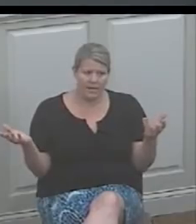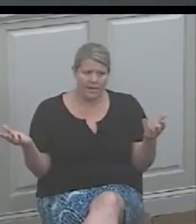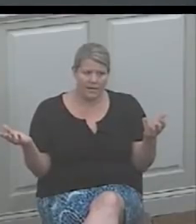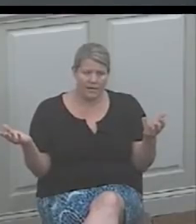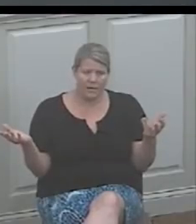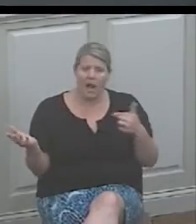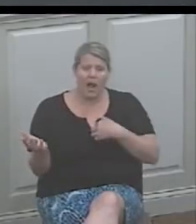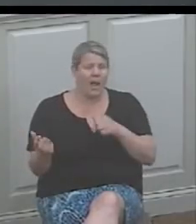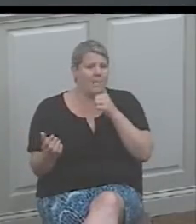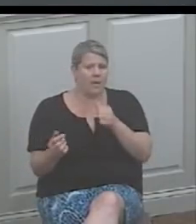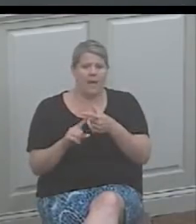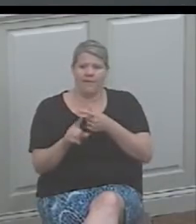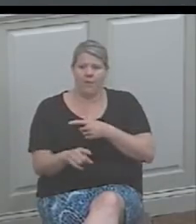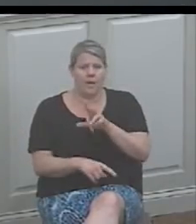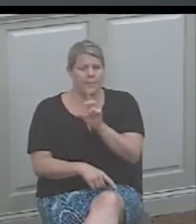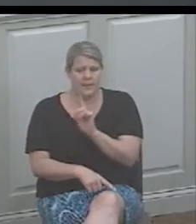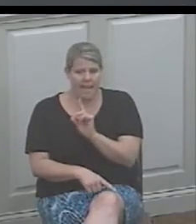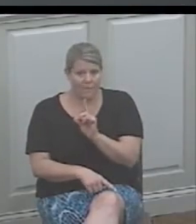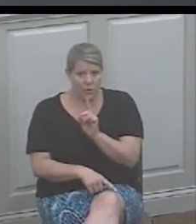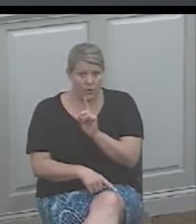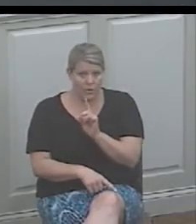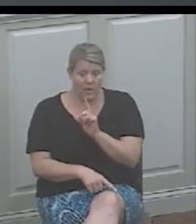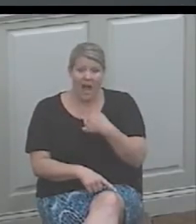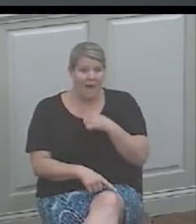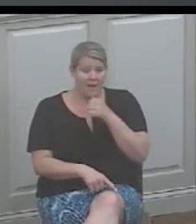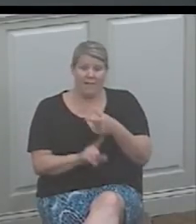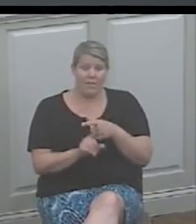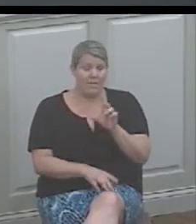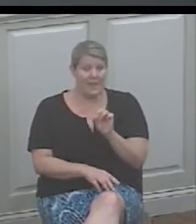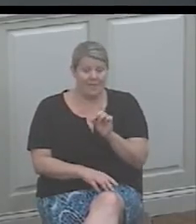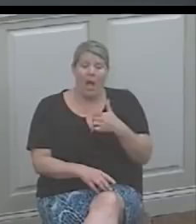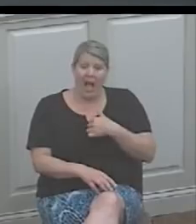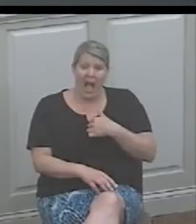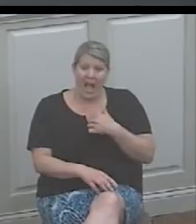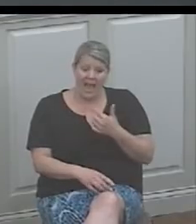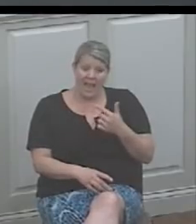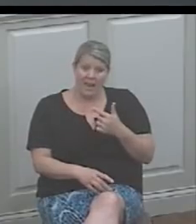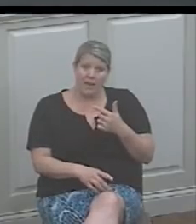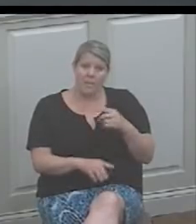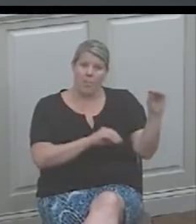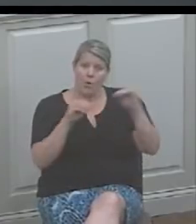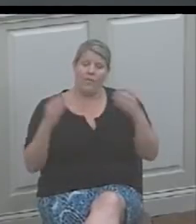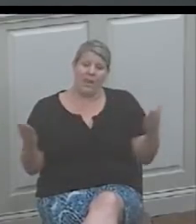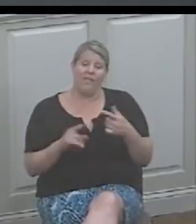I'm not from Danville. I'm not from Boyle County. I currently live in Boyle County. I'm from Jessamyn County originally.